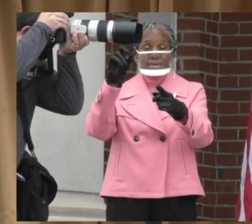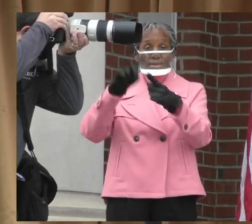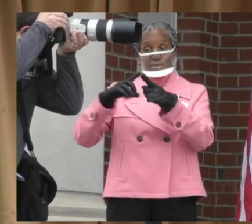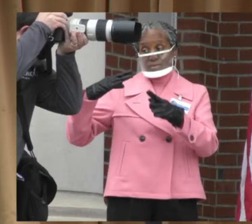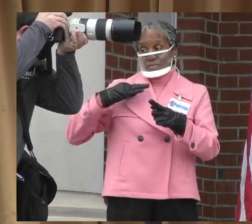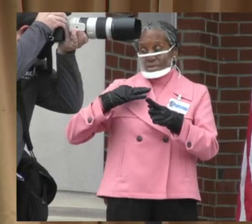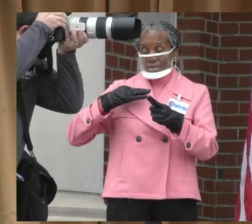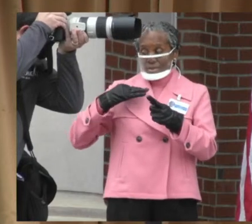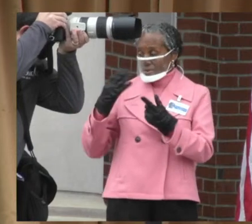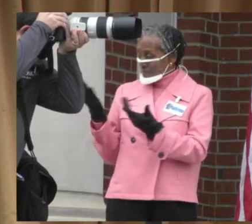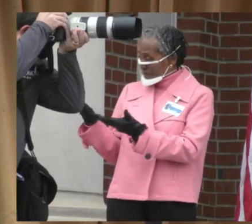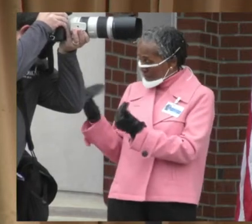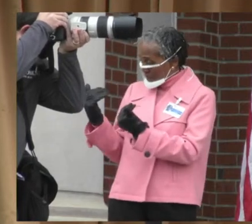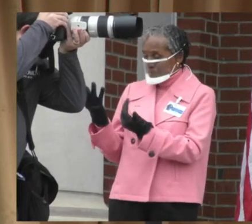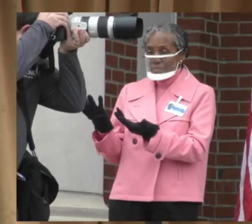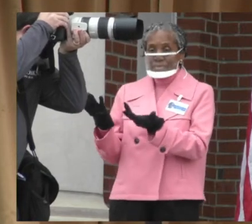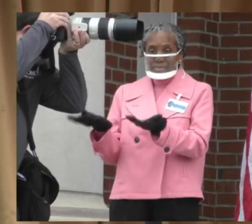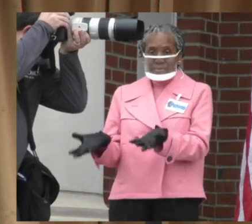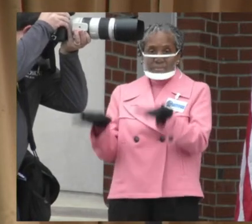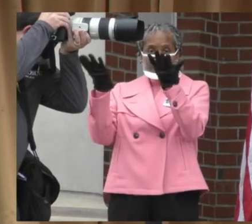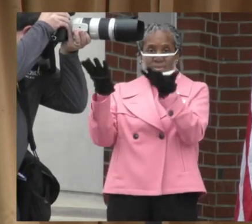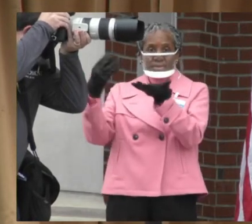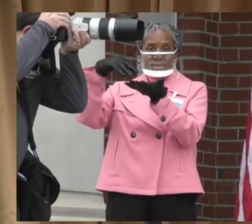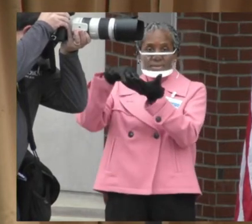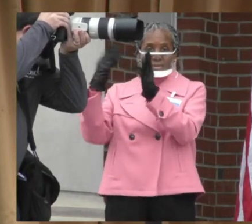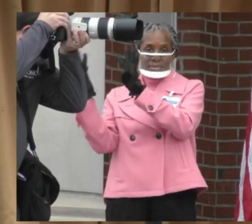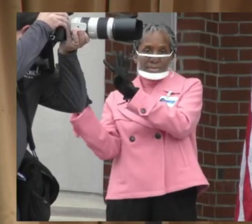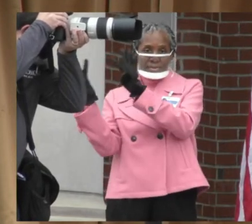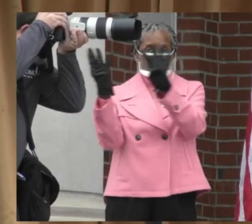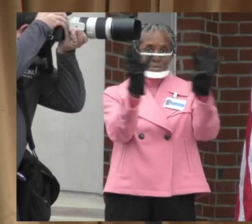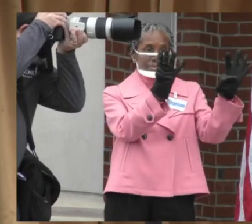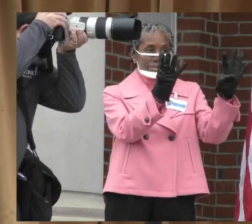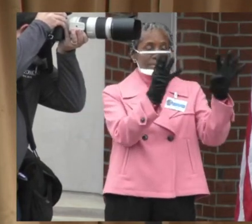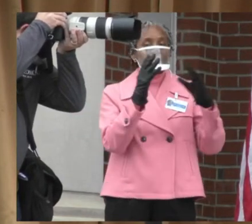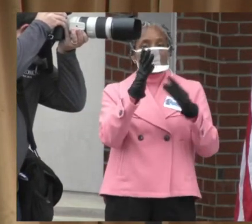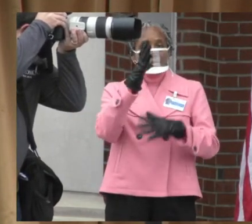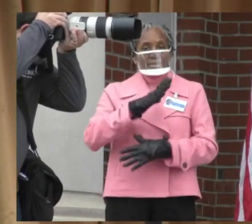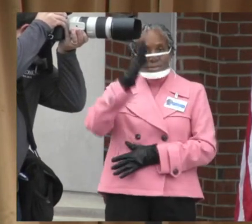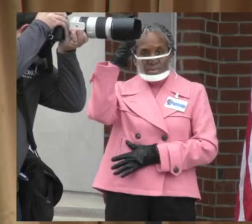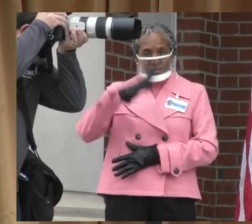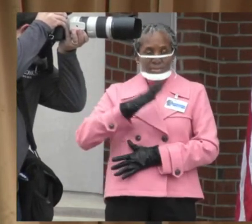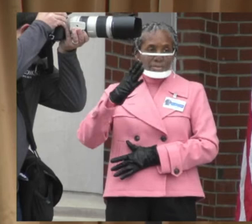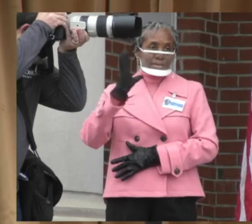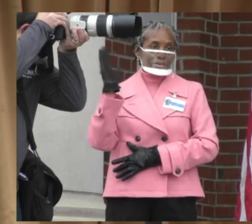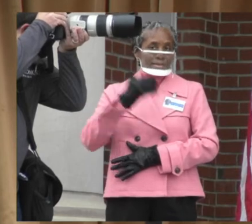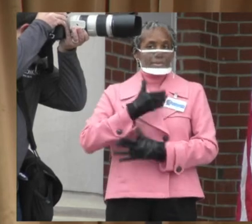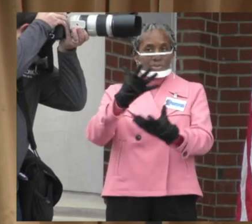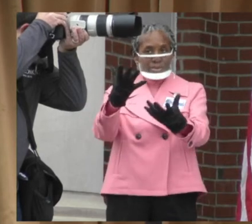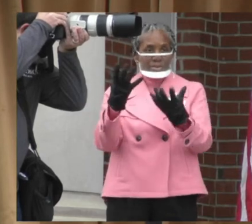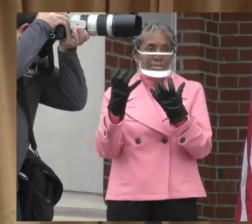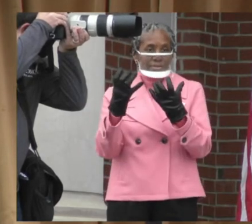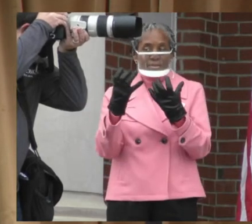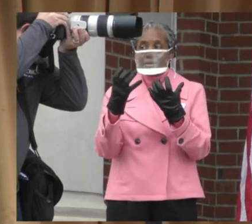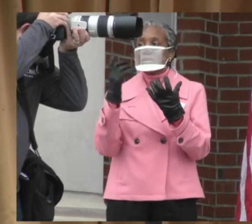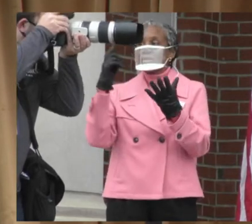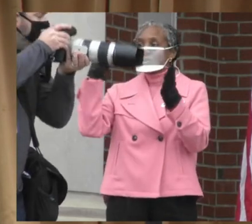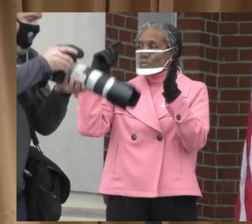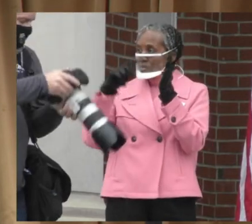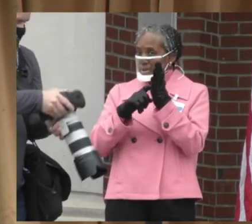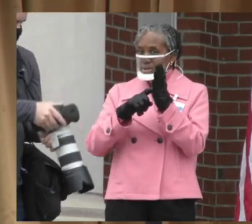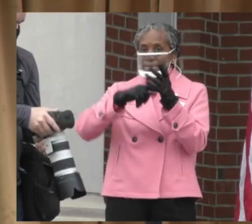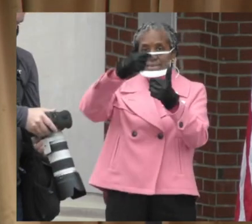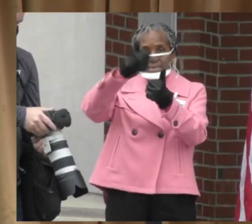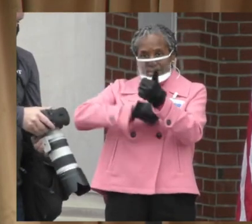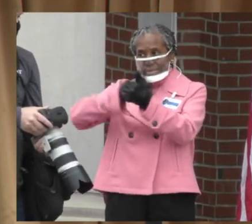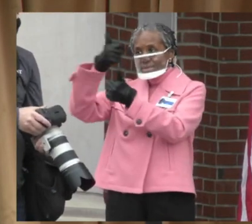volunteer instructs your row to rise and come forward. Ladies and gentlemen, it is our desire that we recognize